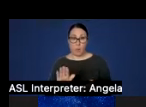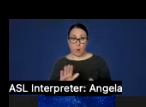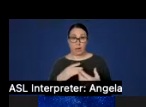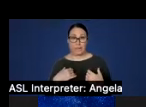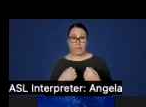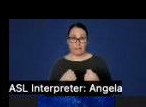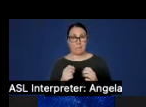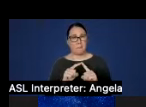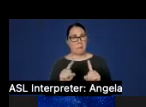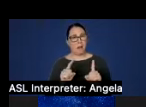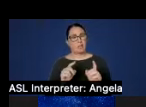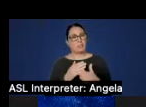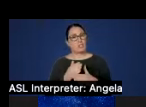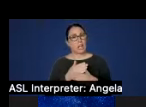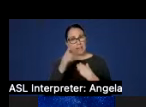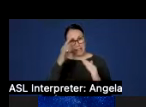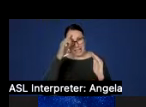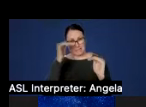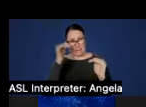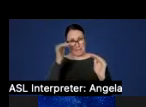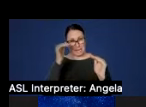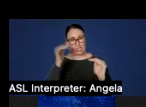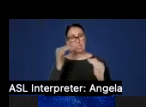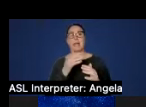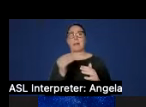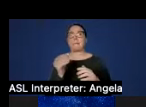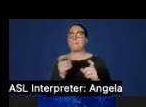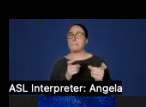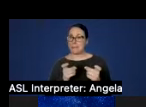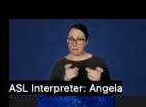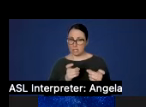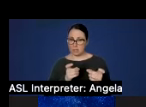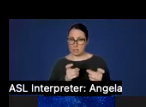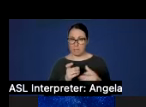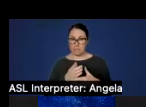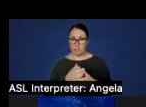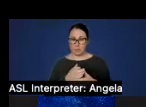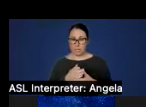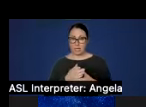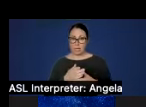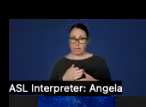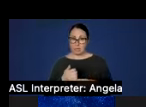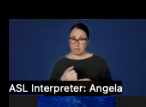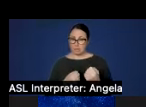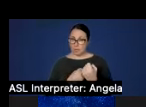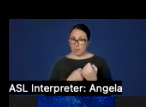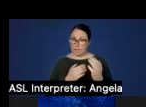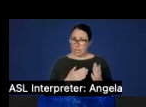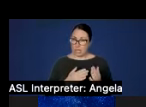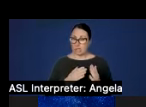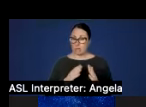sharing expectations and managing those between you as the advocate, the community you serve, and